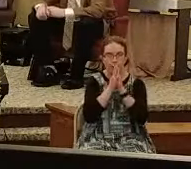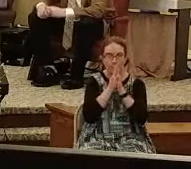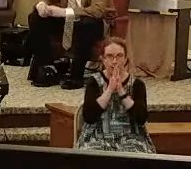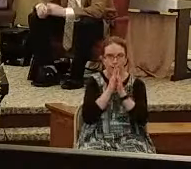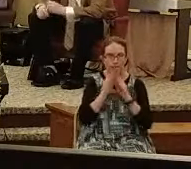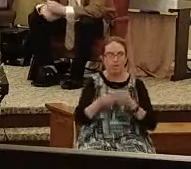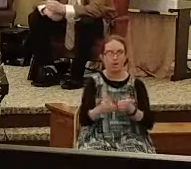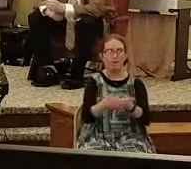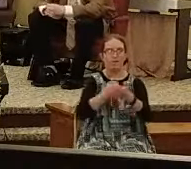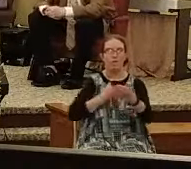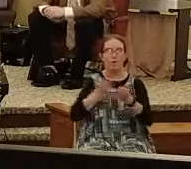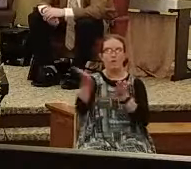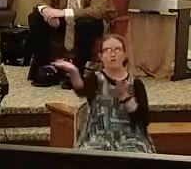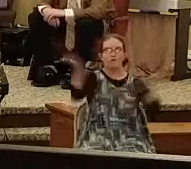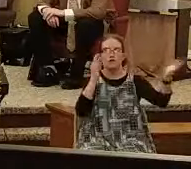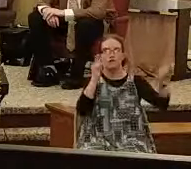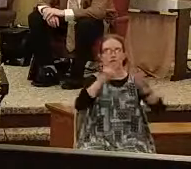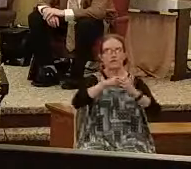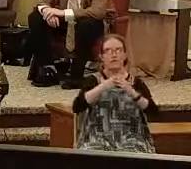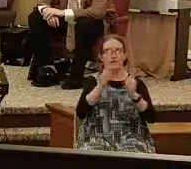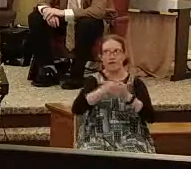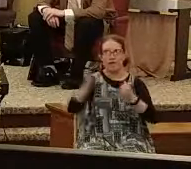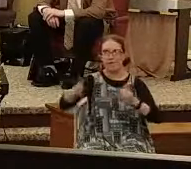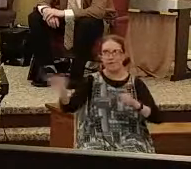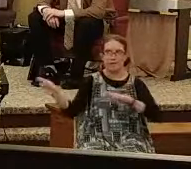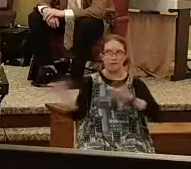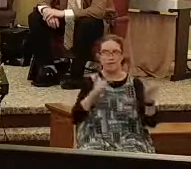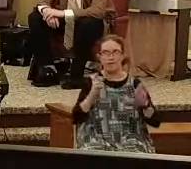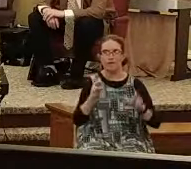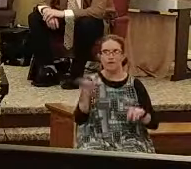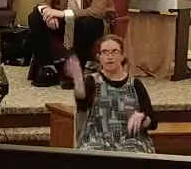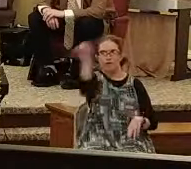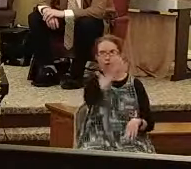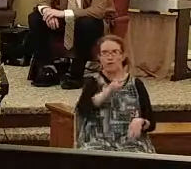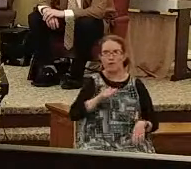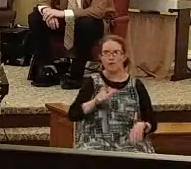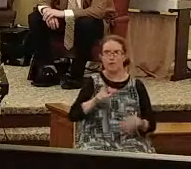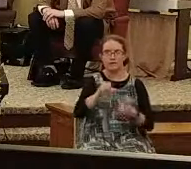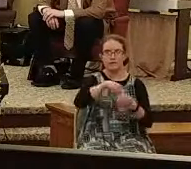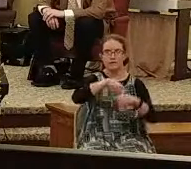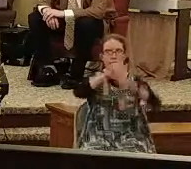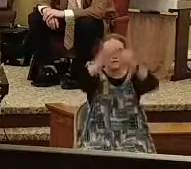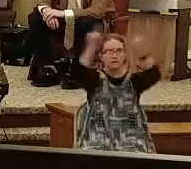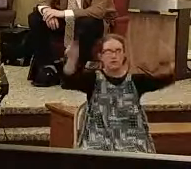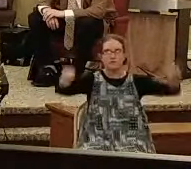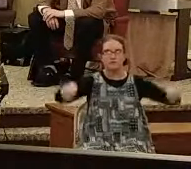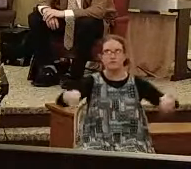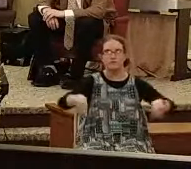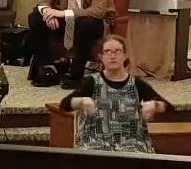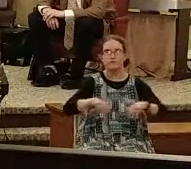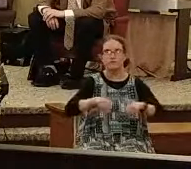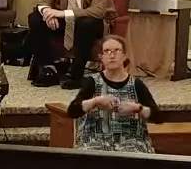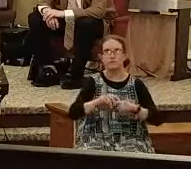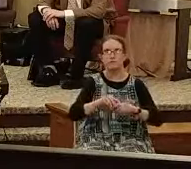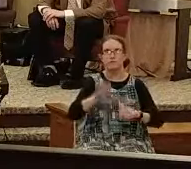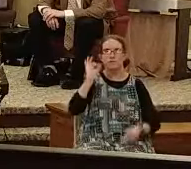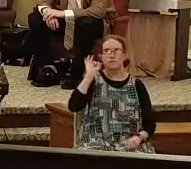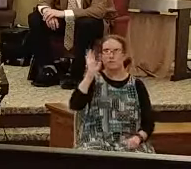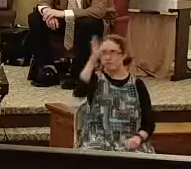while before the service started and get everything set up, because I always drew a picture of what my dad was painting, I mean, was preaching or